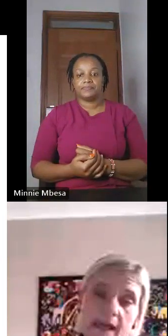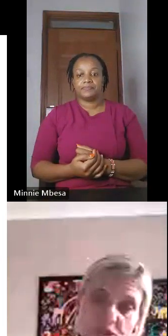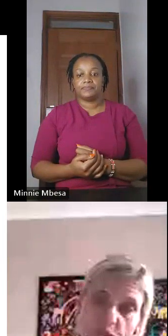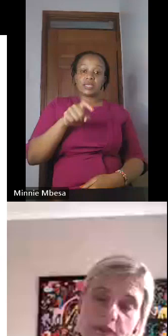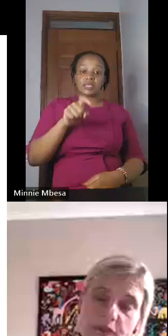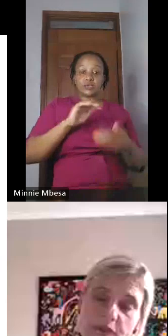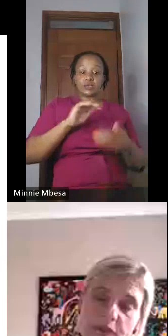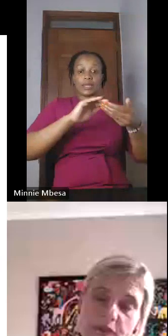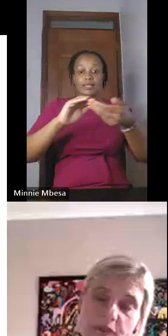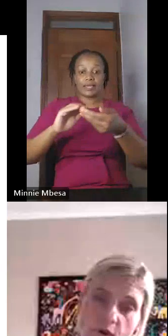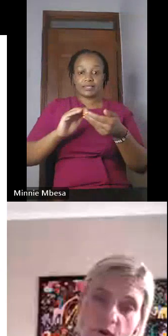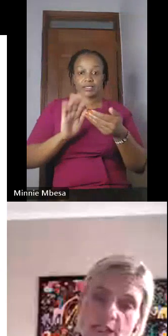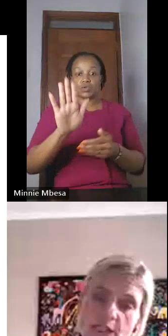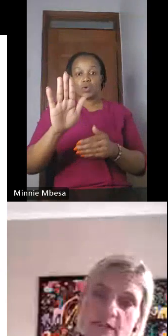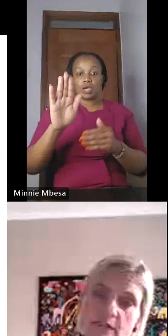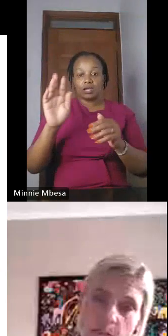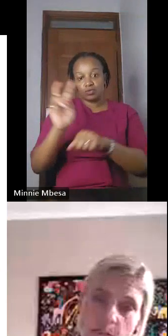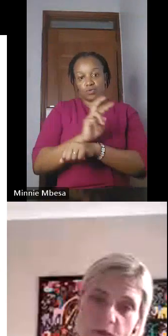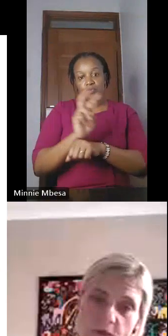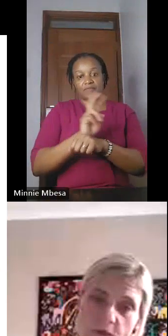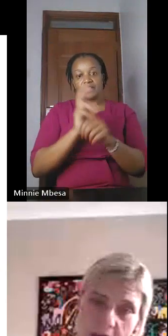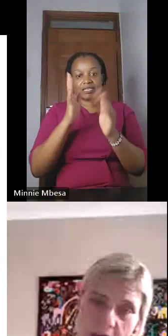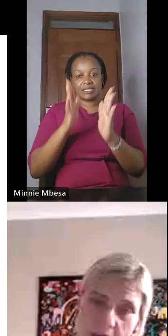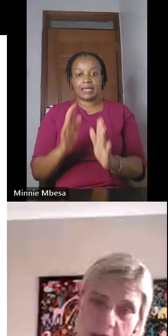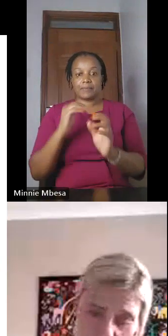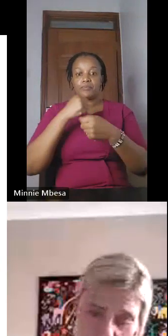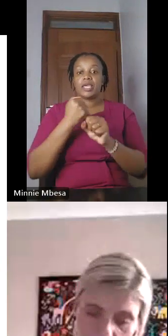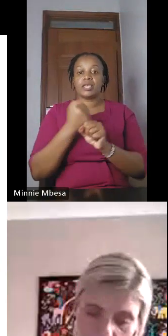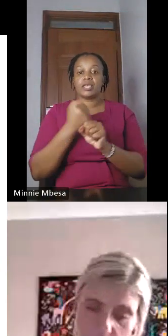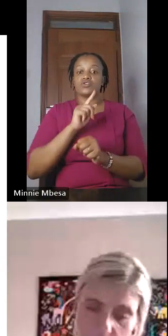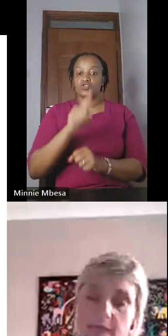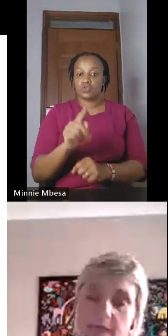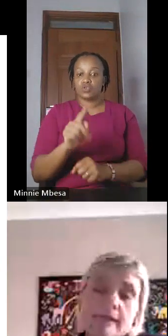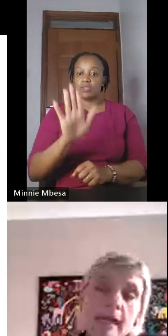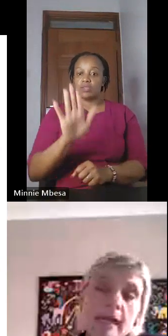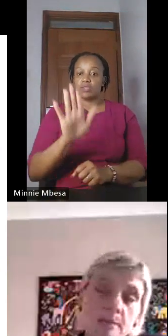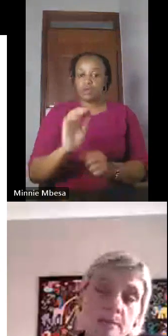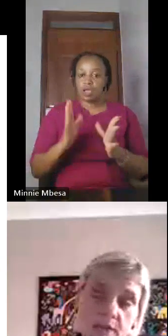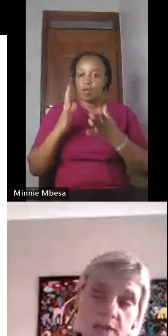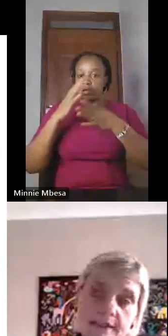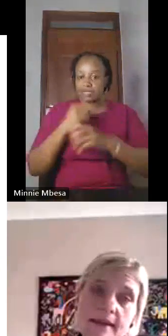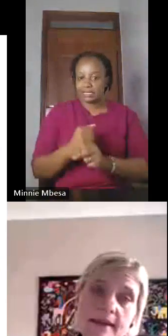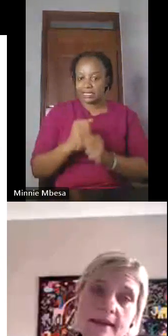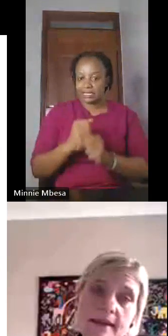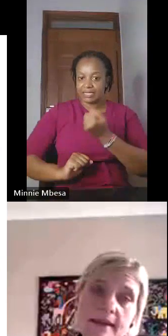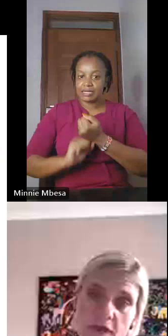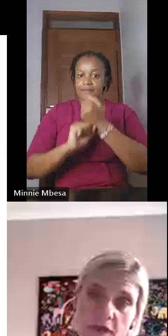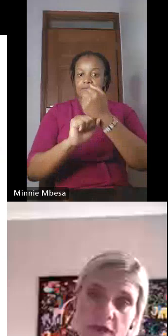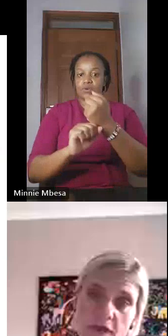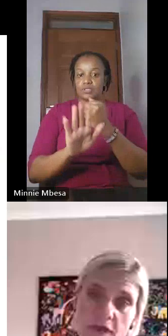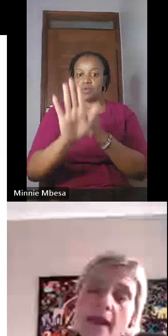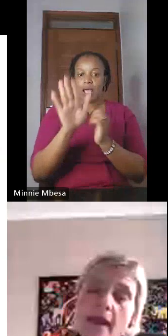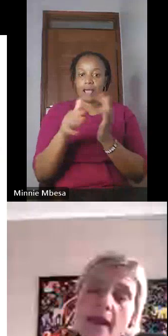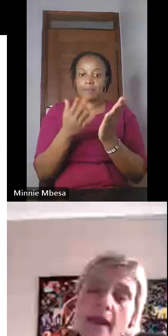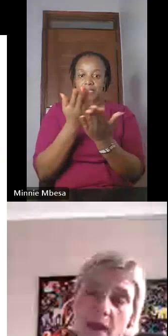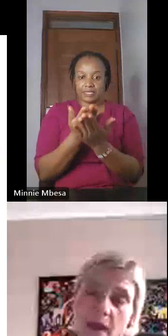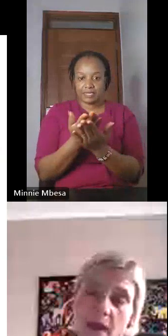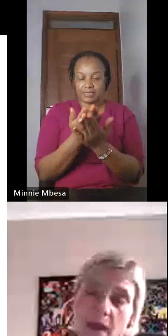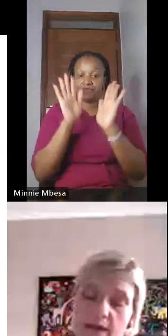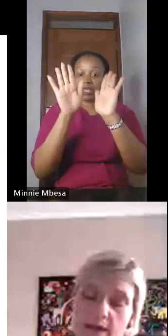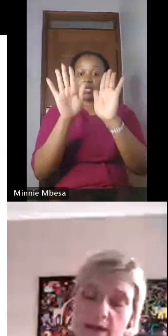and make sure that your organization supports your application. Now, importantly, for this,